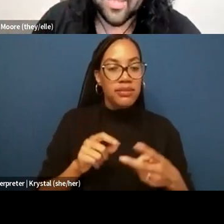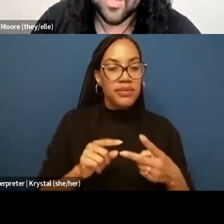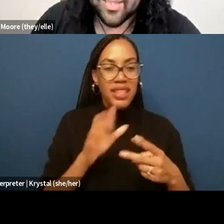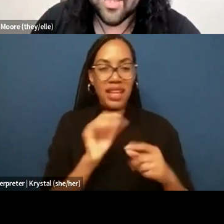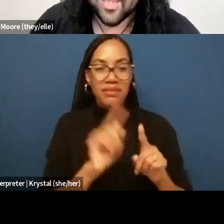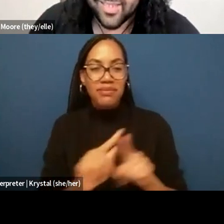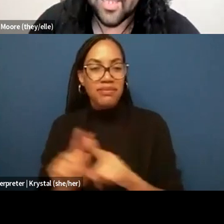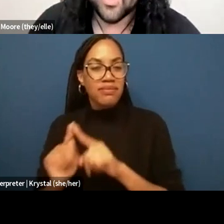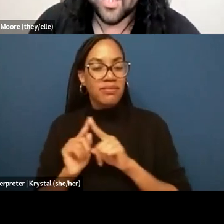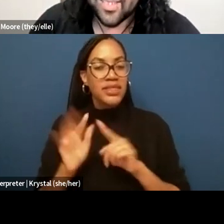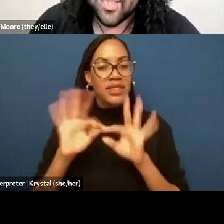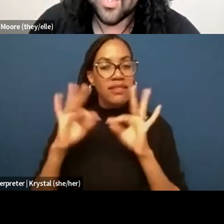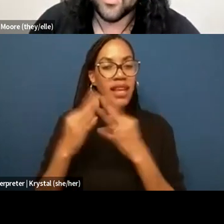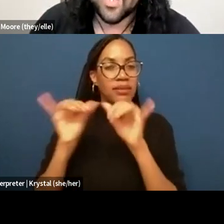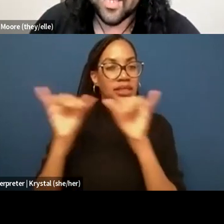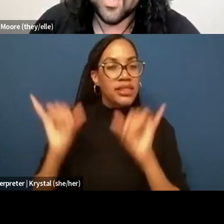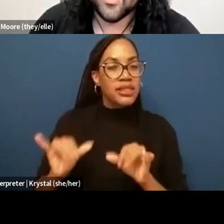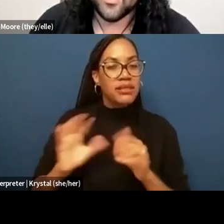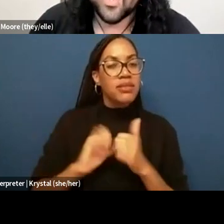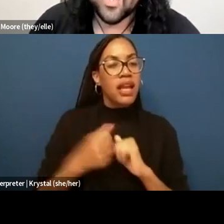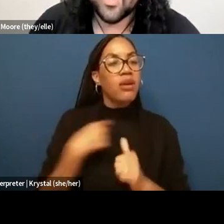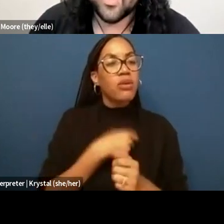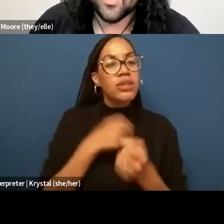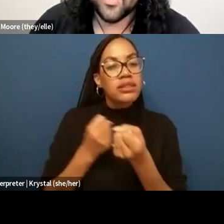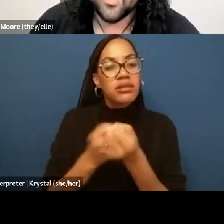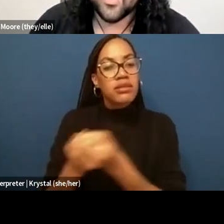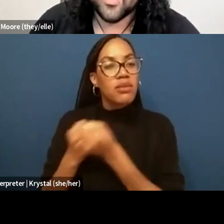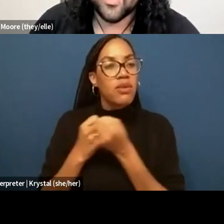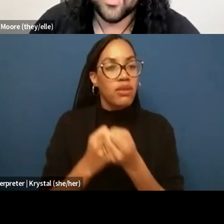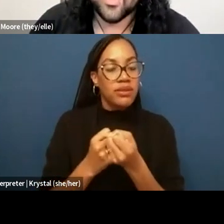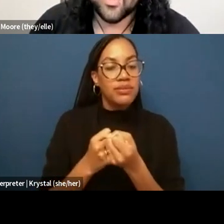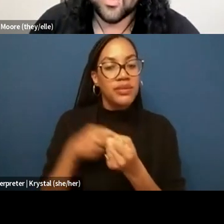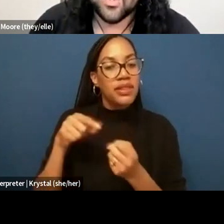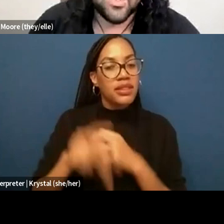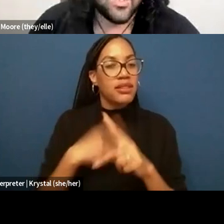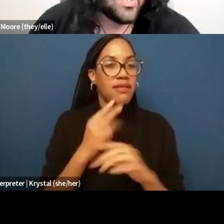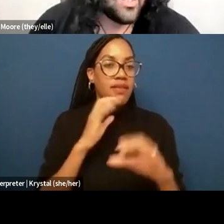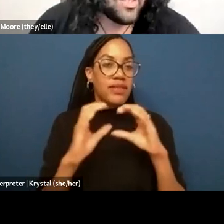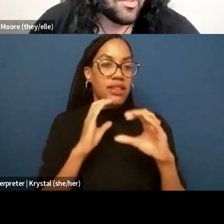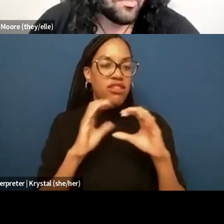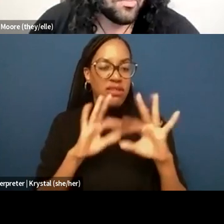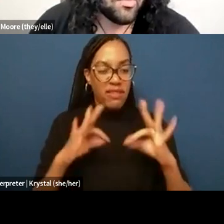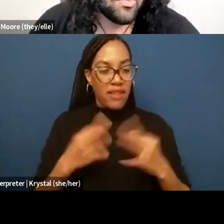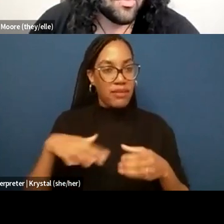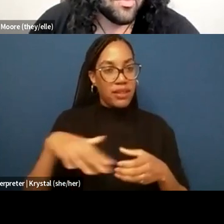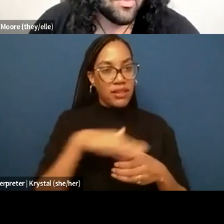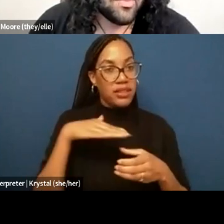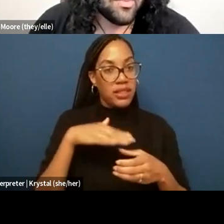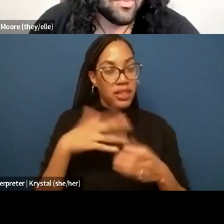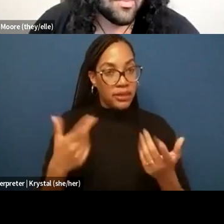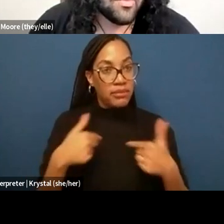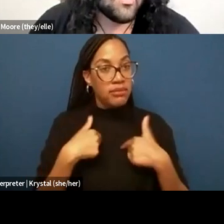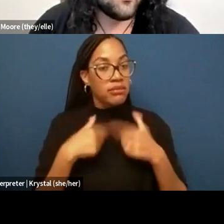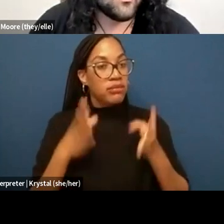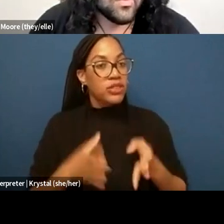and how can we support having these conversations and dialogues at the family level, particularly as being someone who lives with a disability